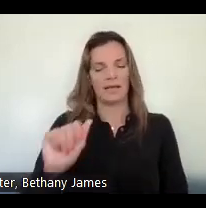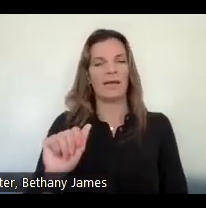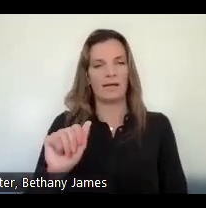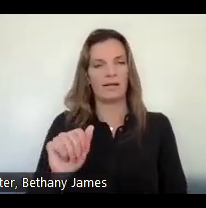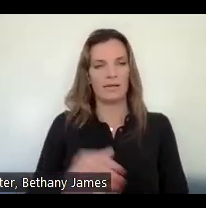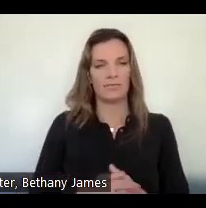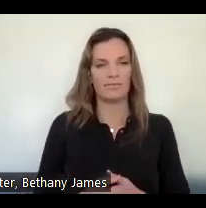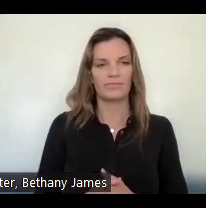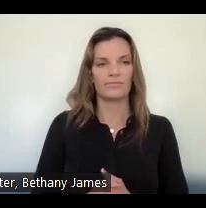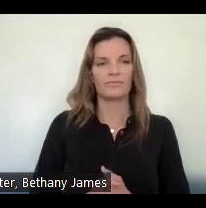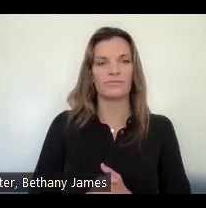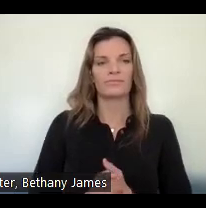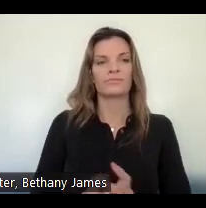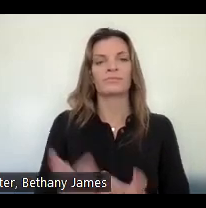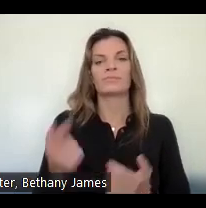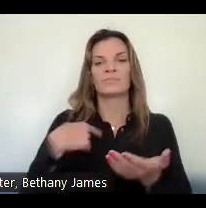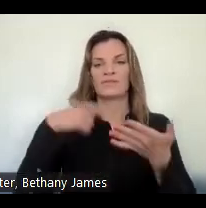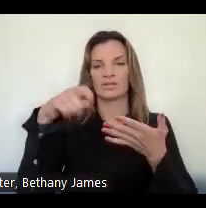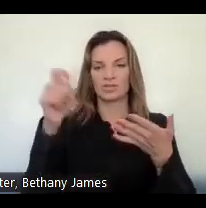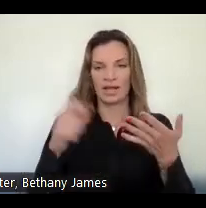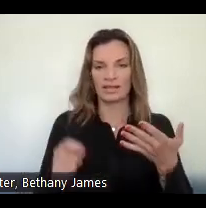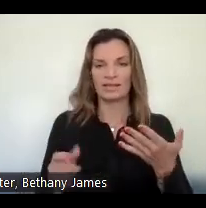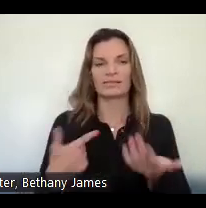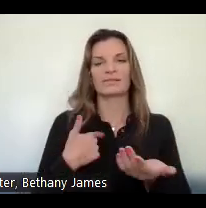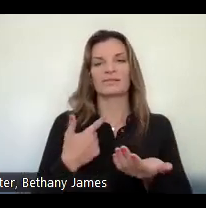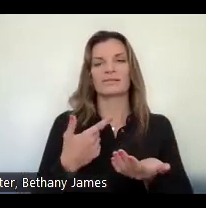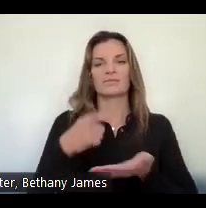those. Using checklists, written forms, and